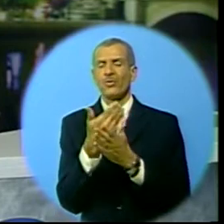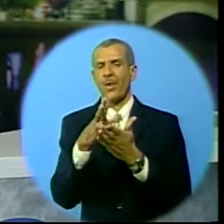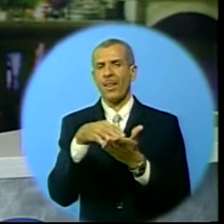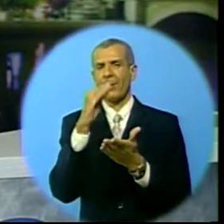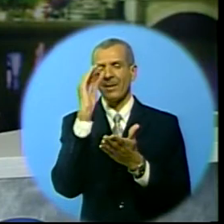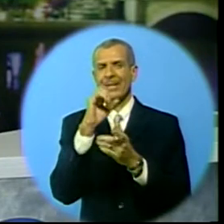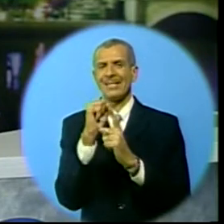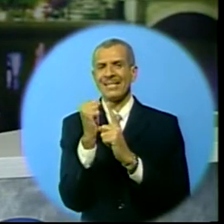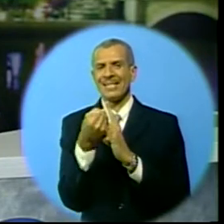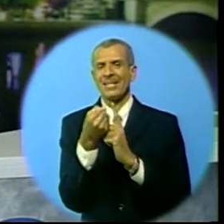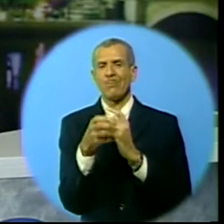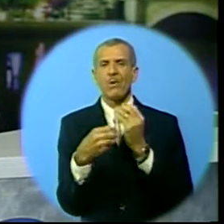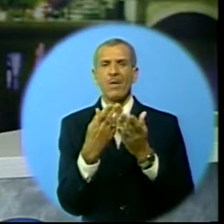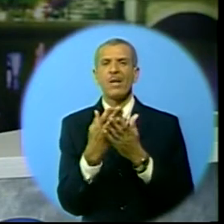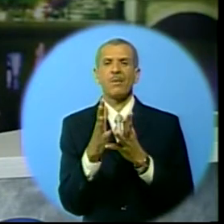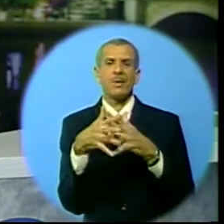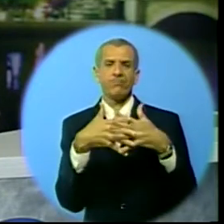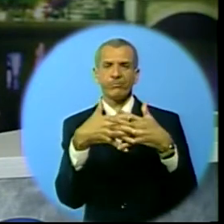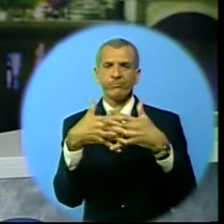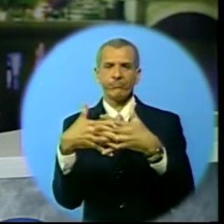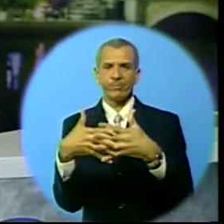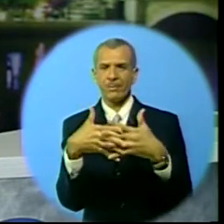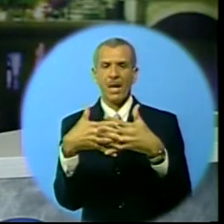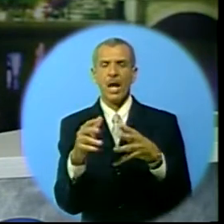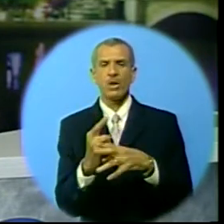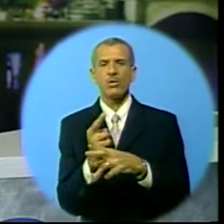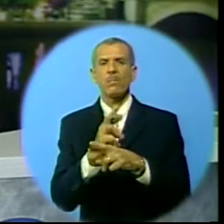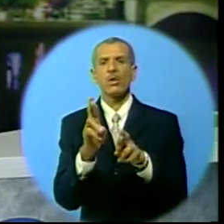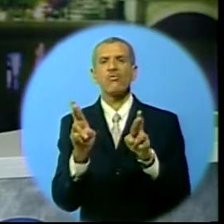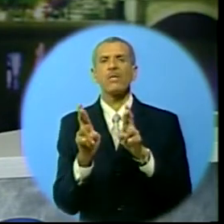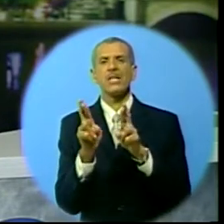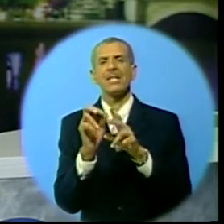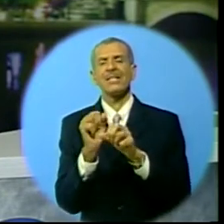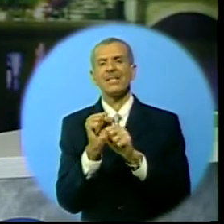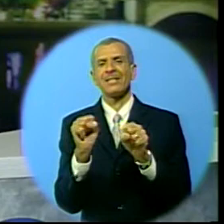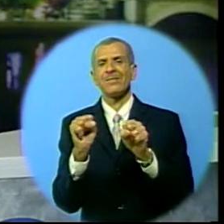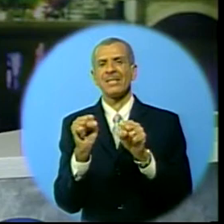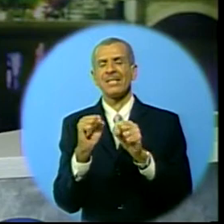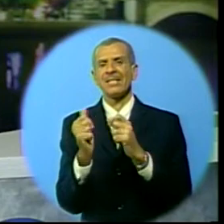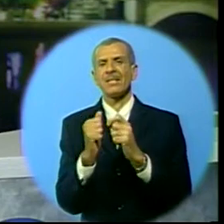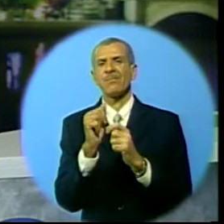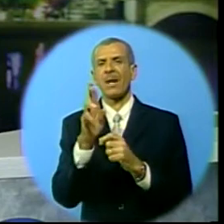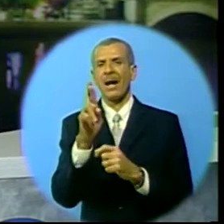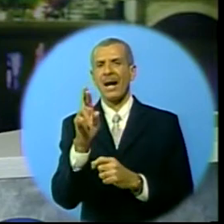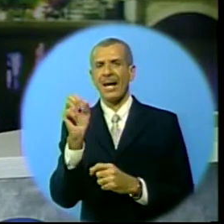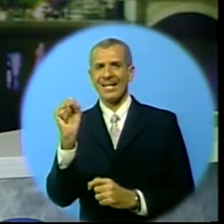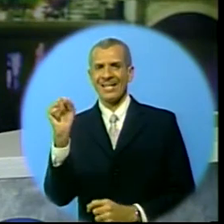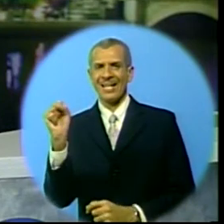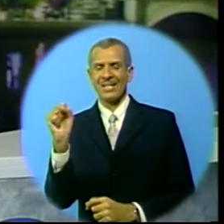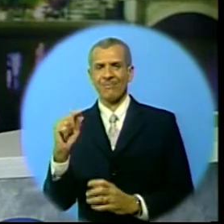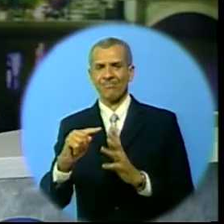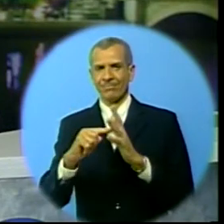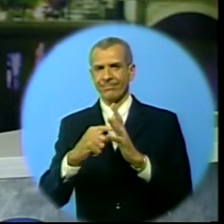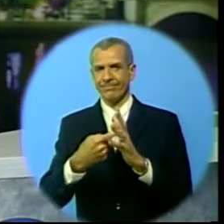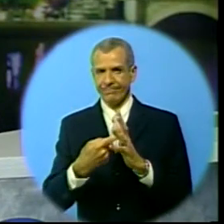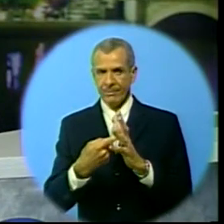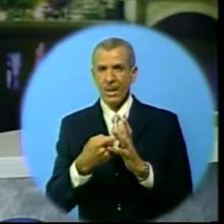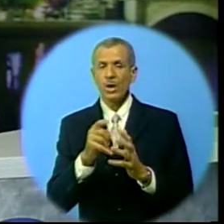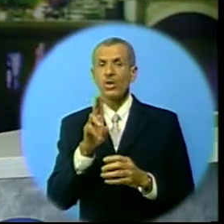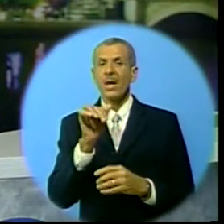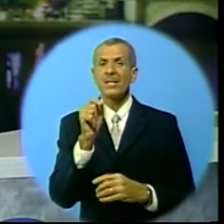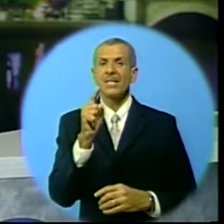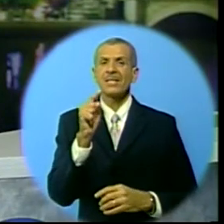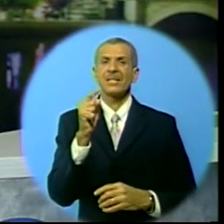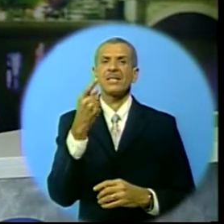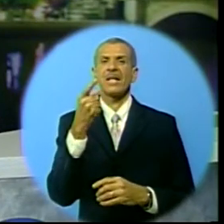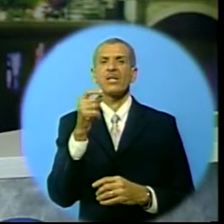system provided by the United States and used by the Regional Security System, or RSS, kicks into gear. U.S. Chargé